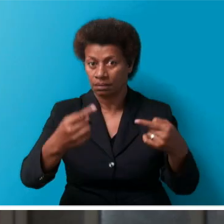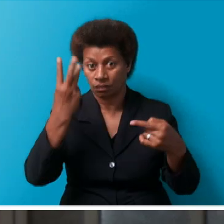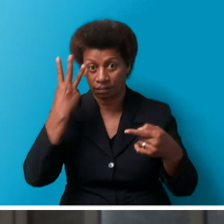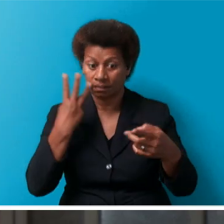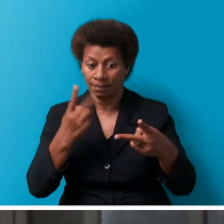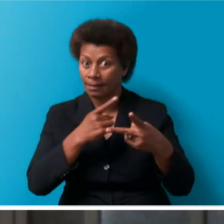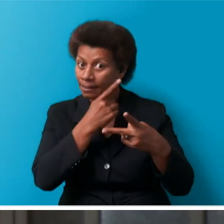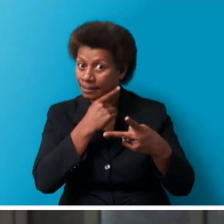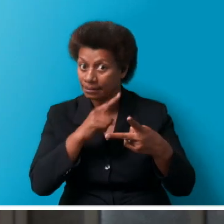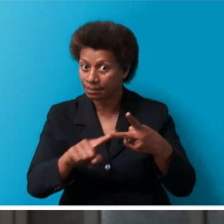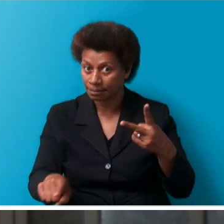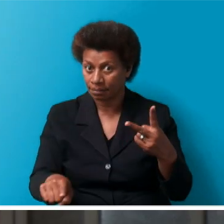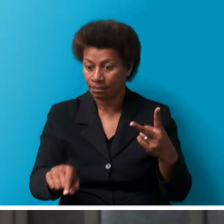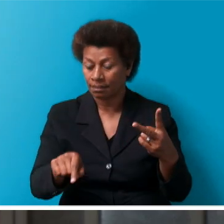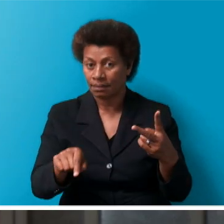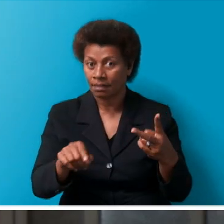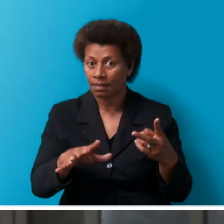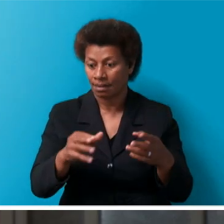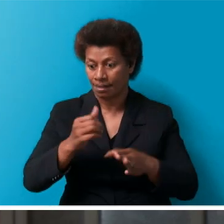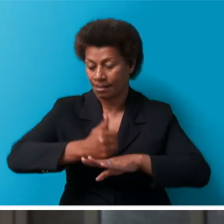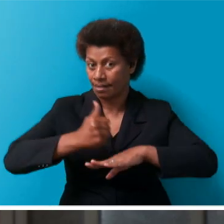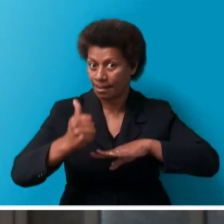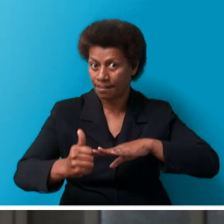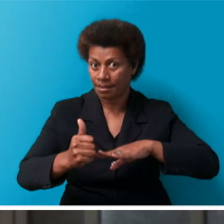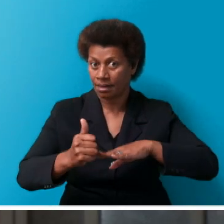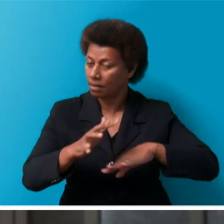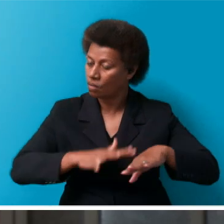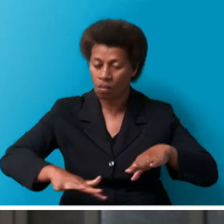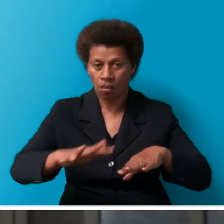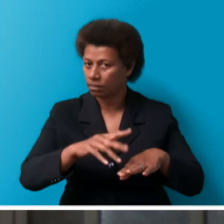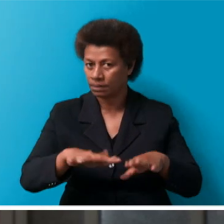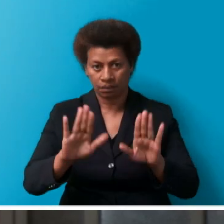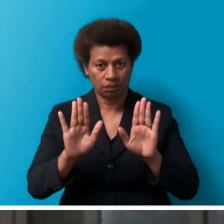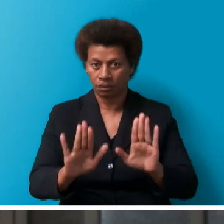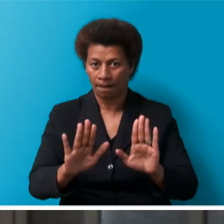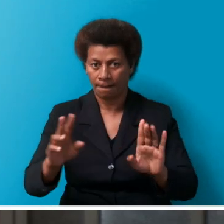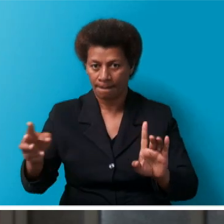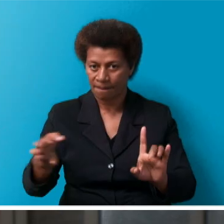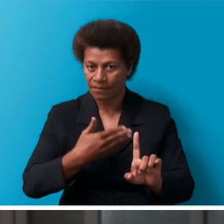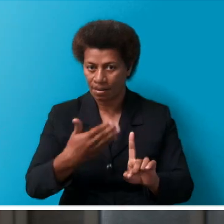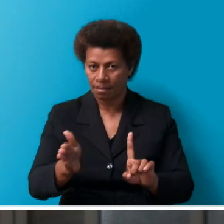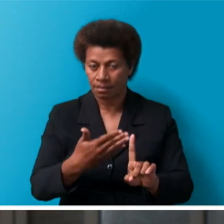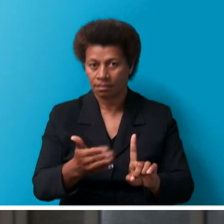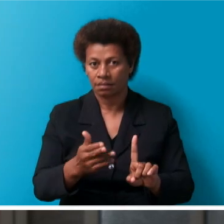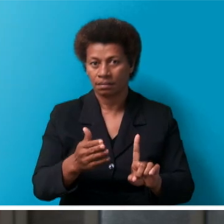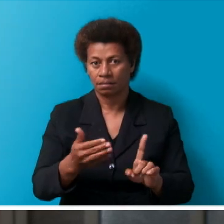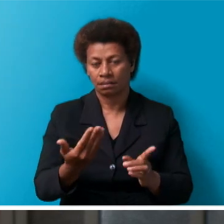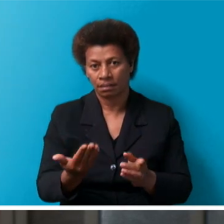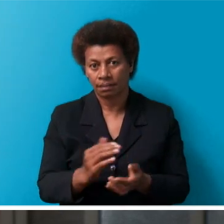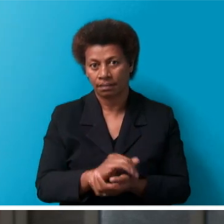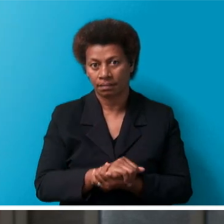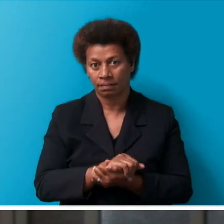a comprehensive whole-of-government and whole-of-population approach to stopping violence. The ministry, through